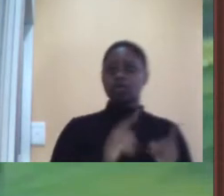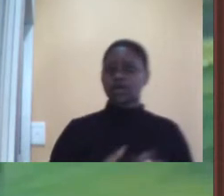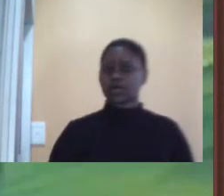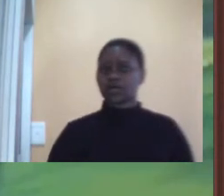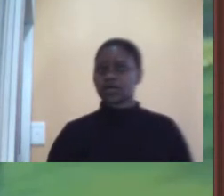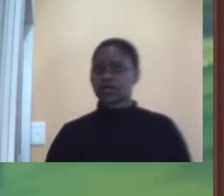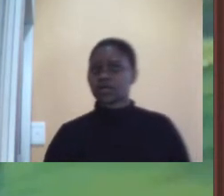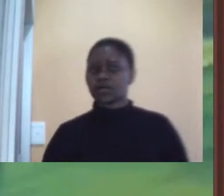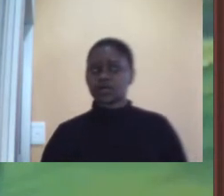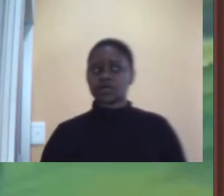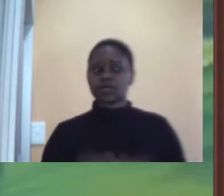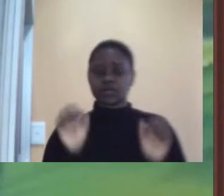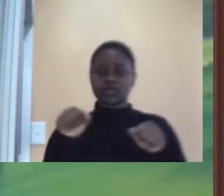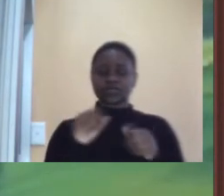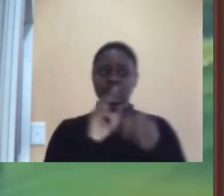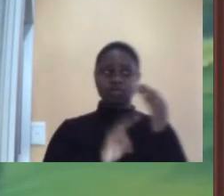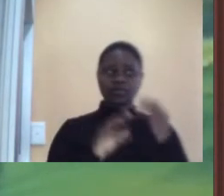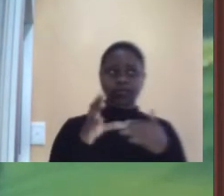Yes, Honorable Mela.